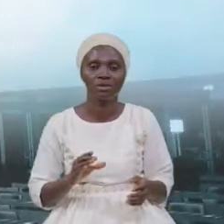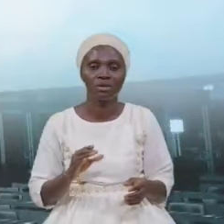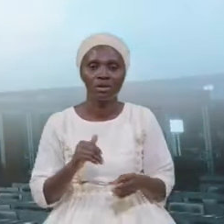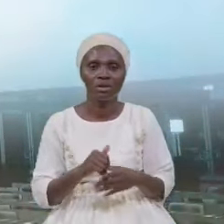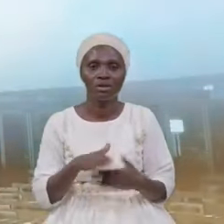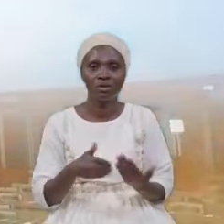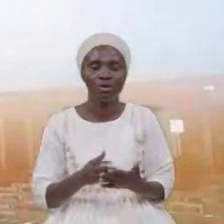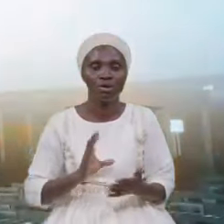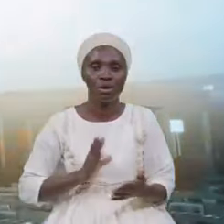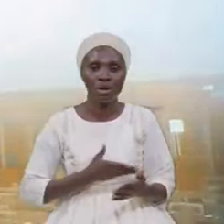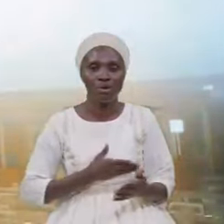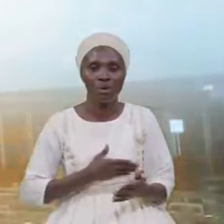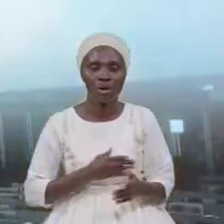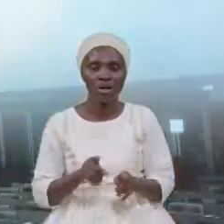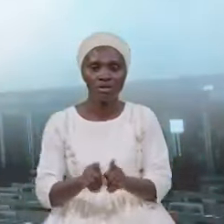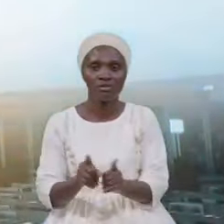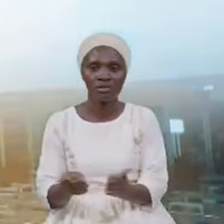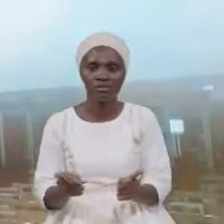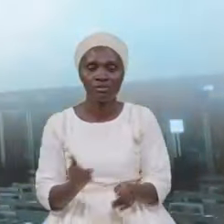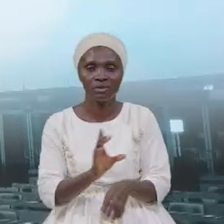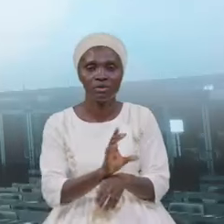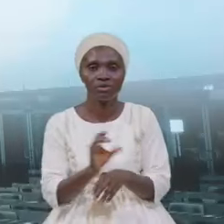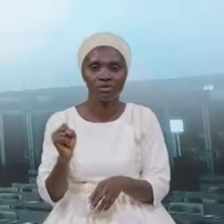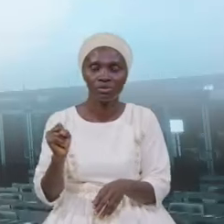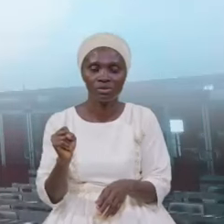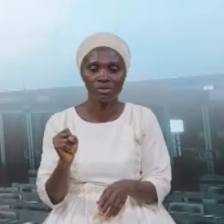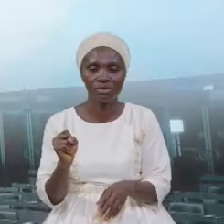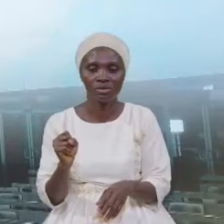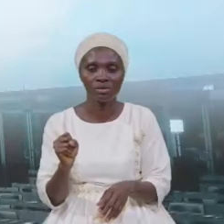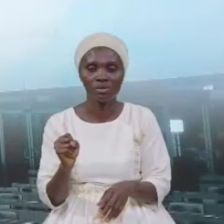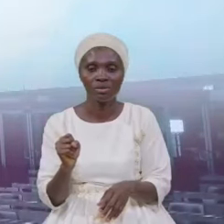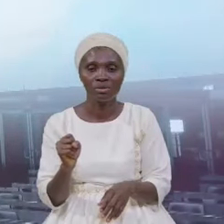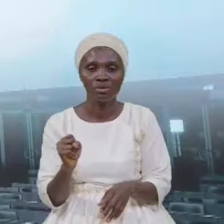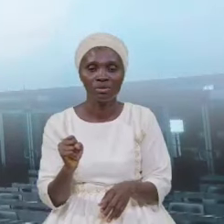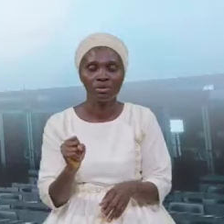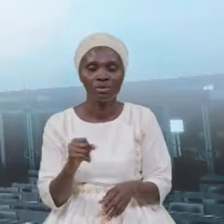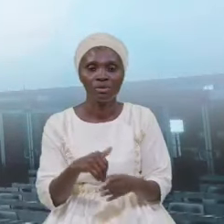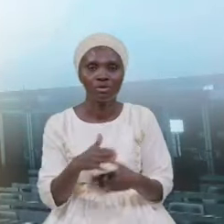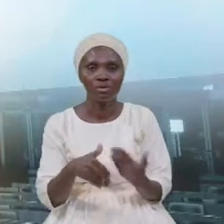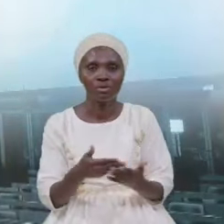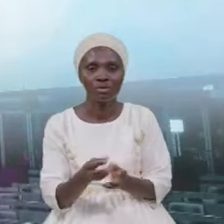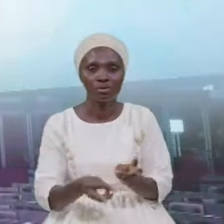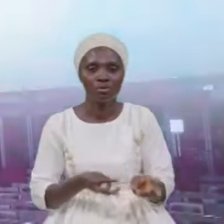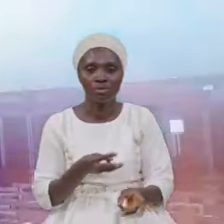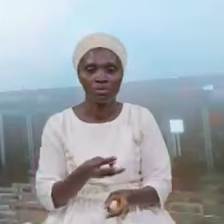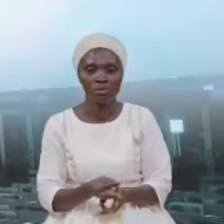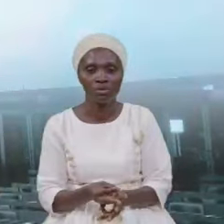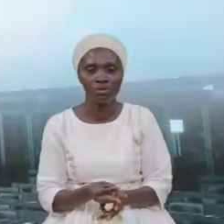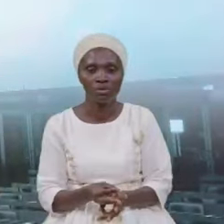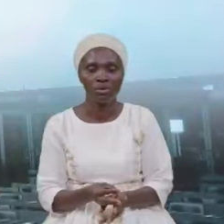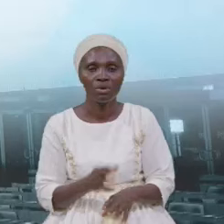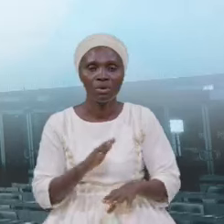you where you are. Our pastors will be delighted to see you, and